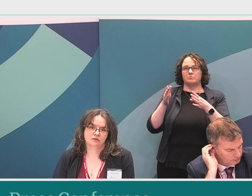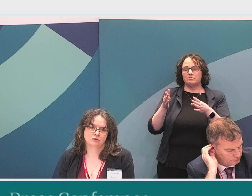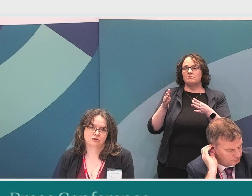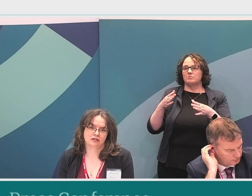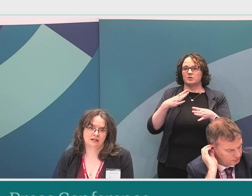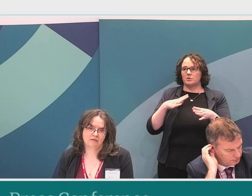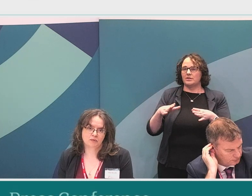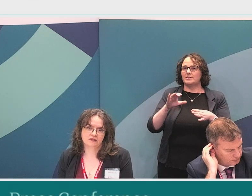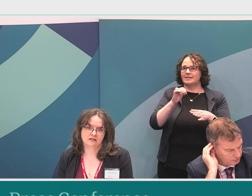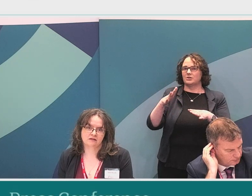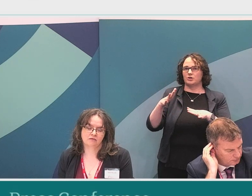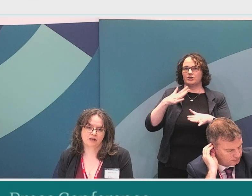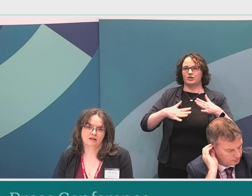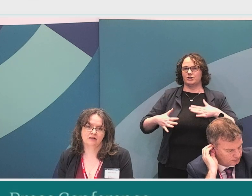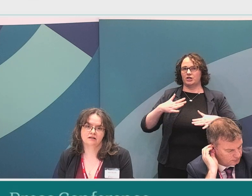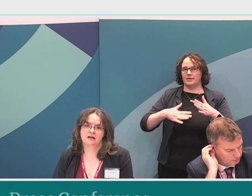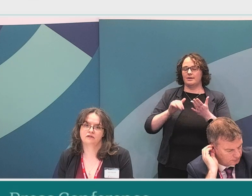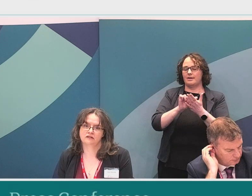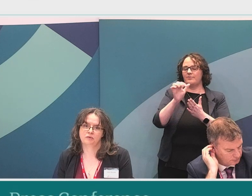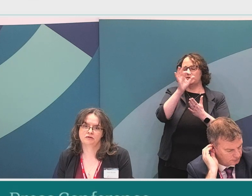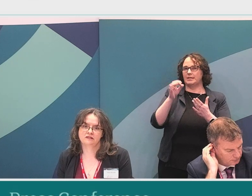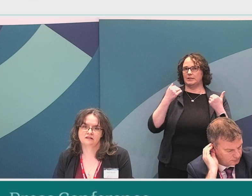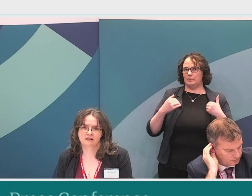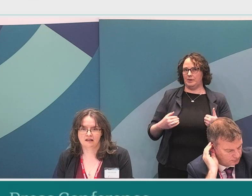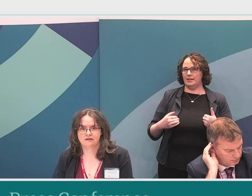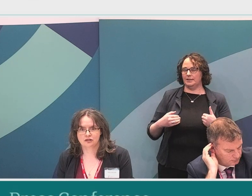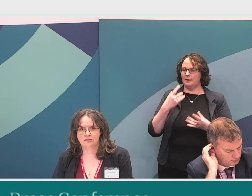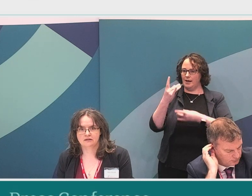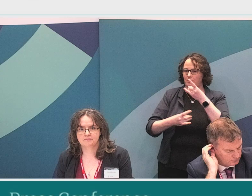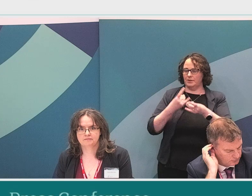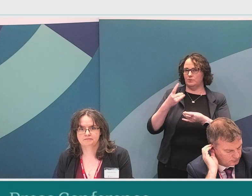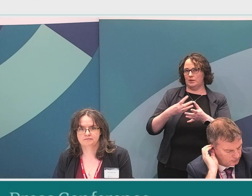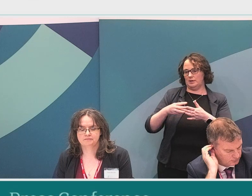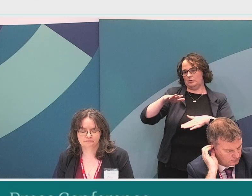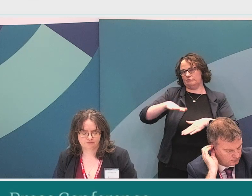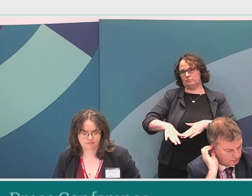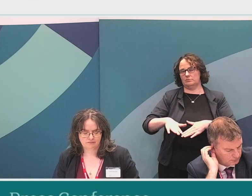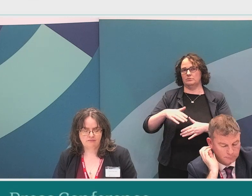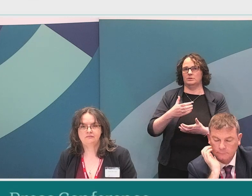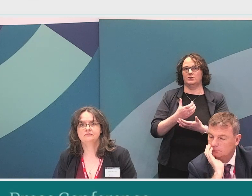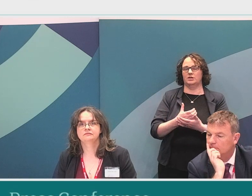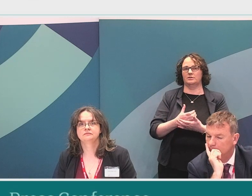sexual touching at 11% of men in Ireland having experienced this as a child.